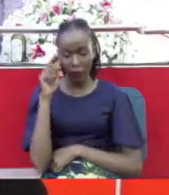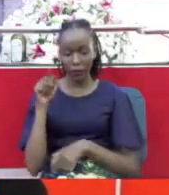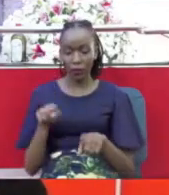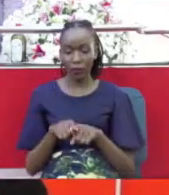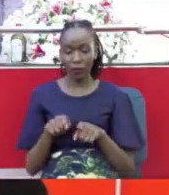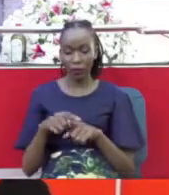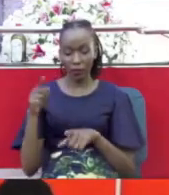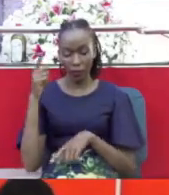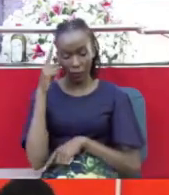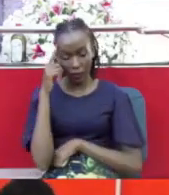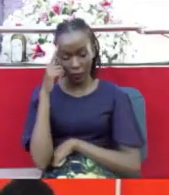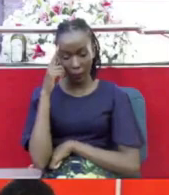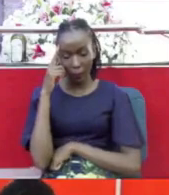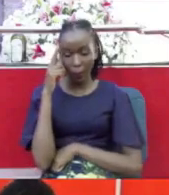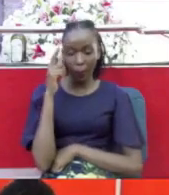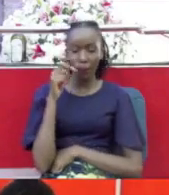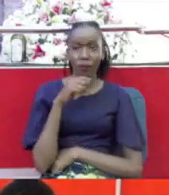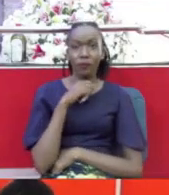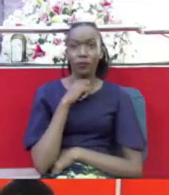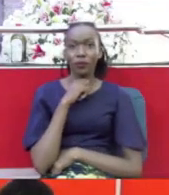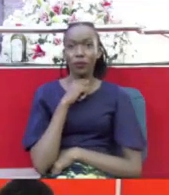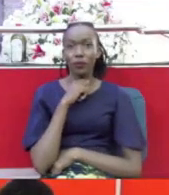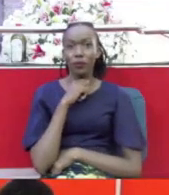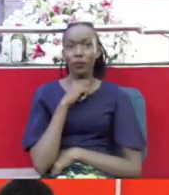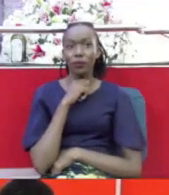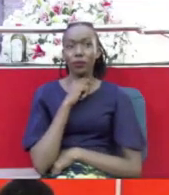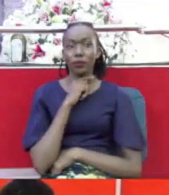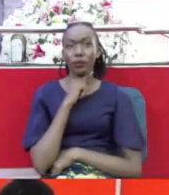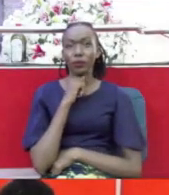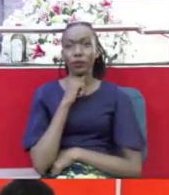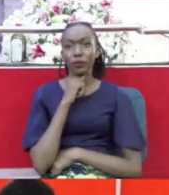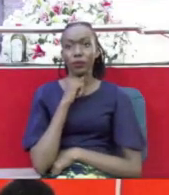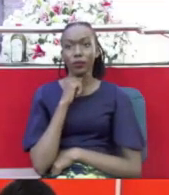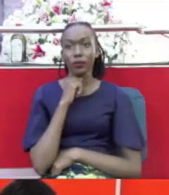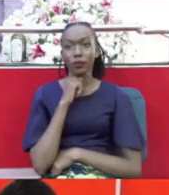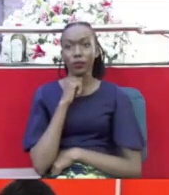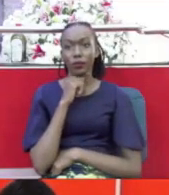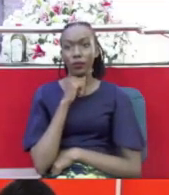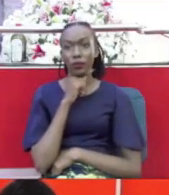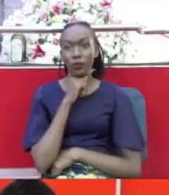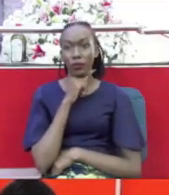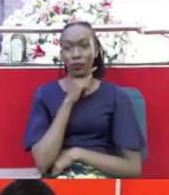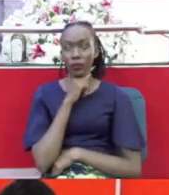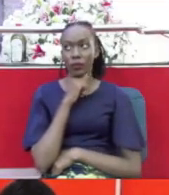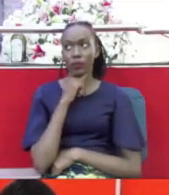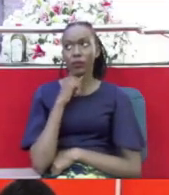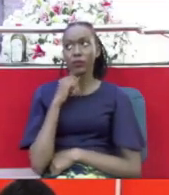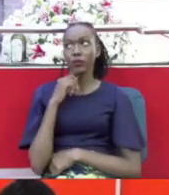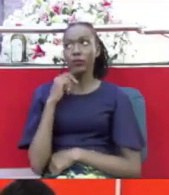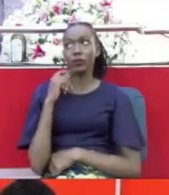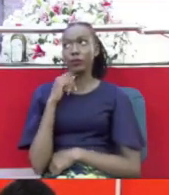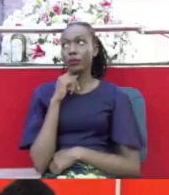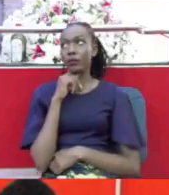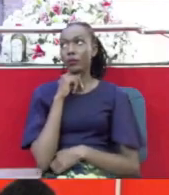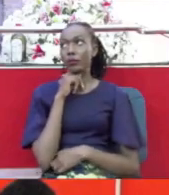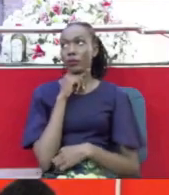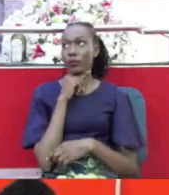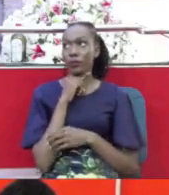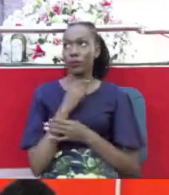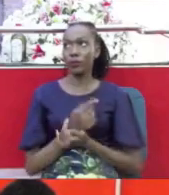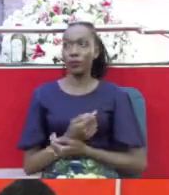That's why I'm comparing you to the other one. Alafu paka inuka farao ambaye hakujua Yusufu, and it's a